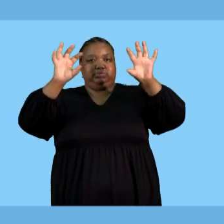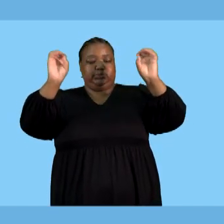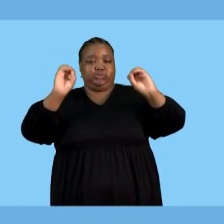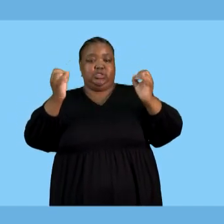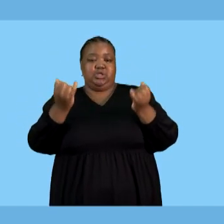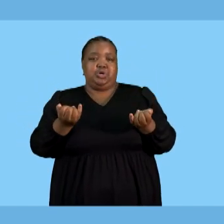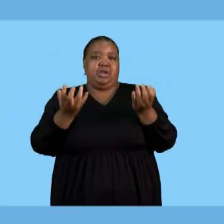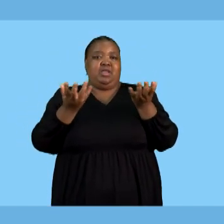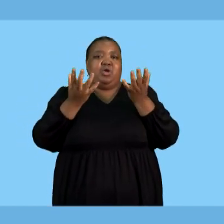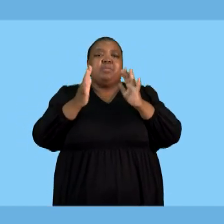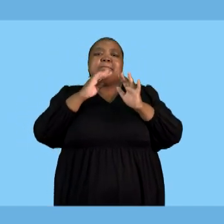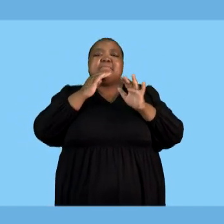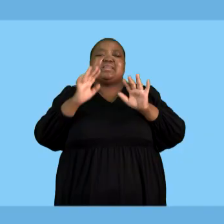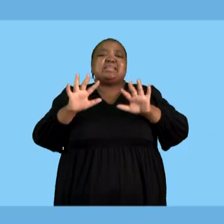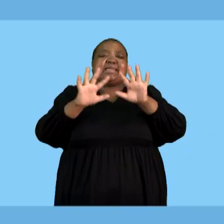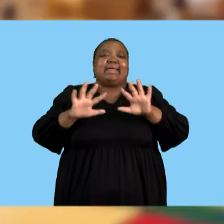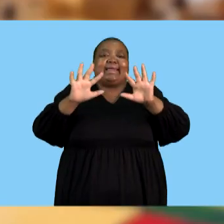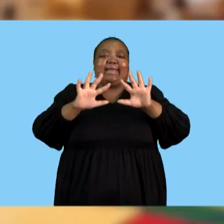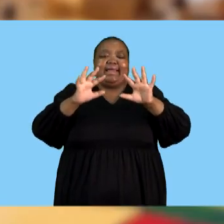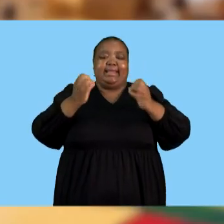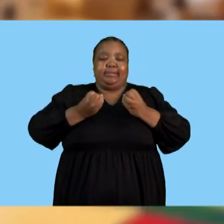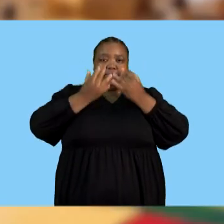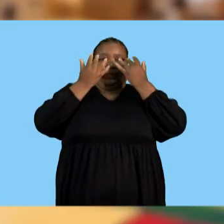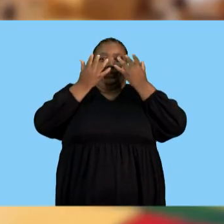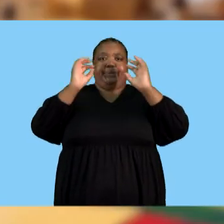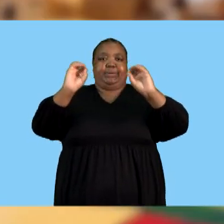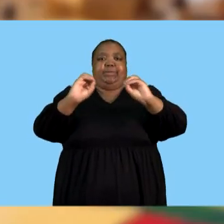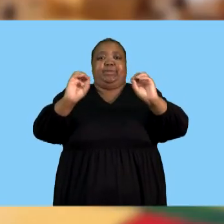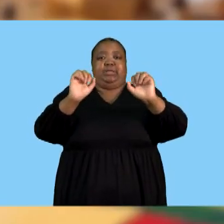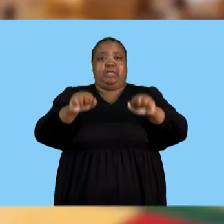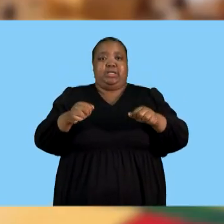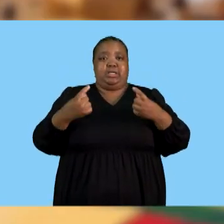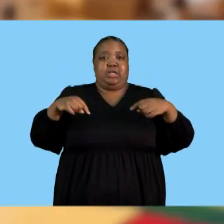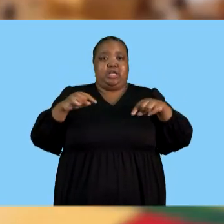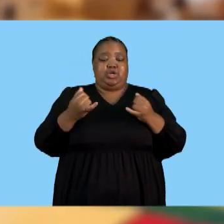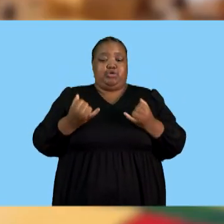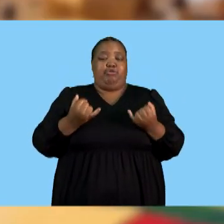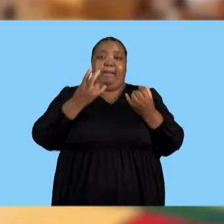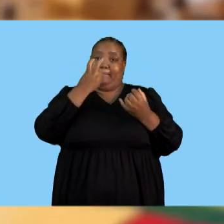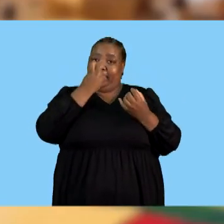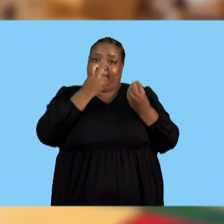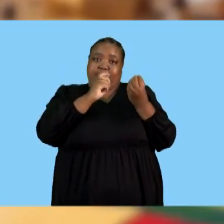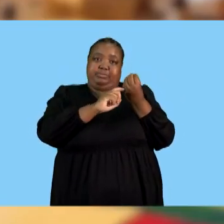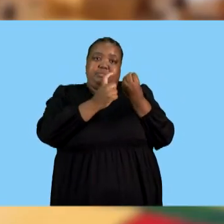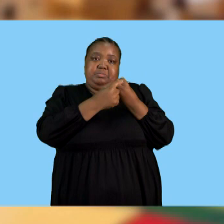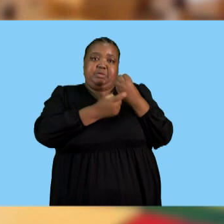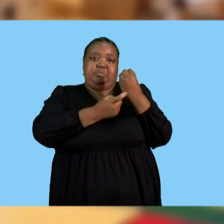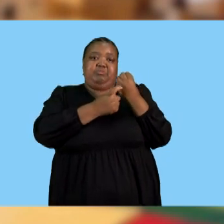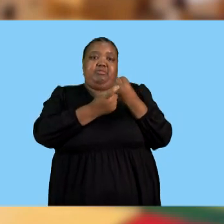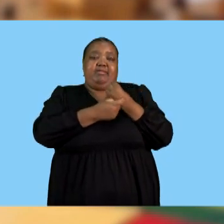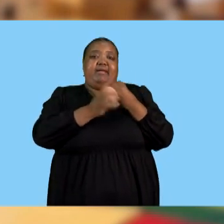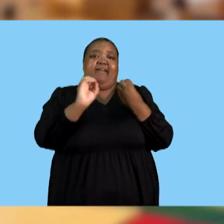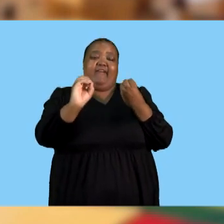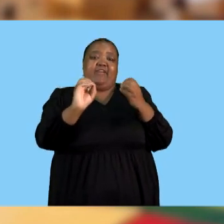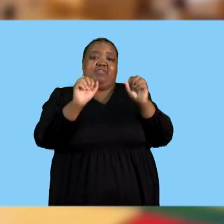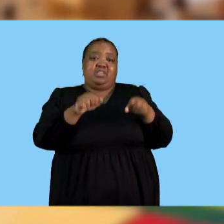seeing the absence of color. There is no color that is being reflected off onto our eyes. So that is why we have that black spot.